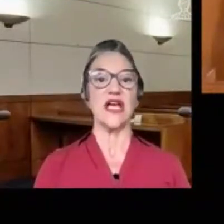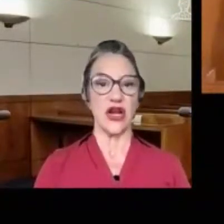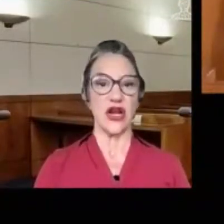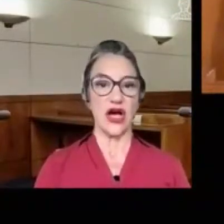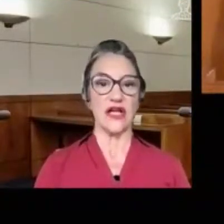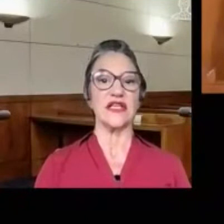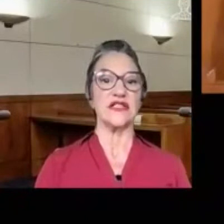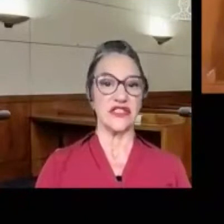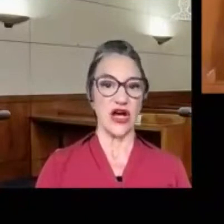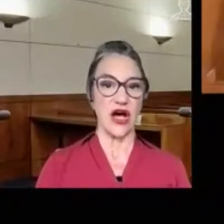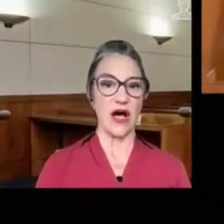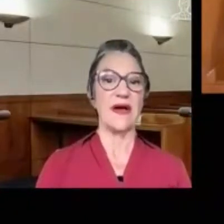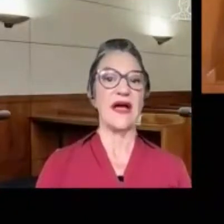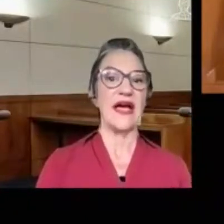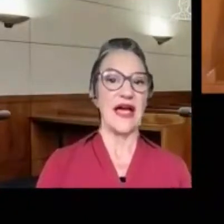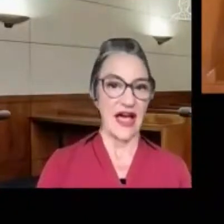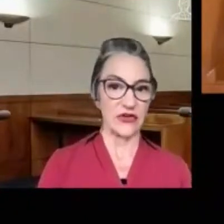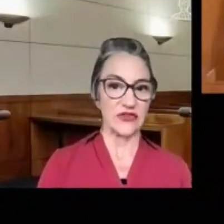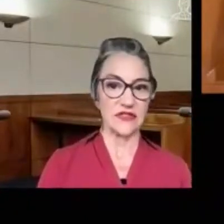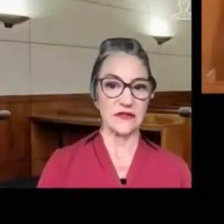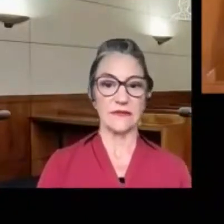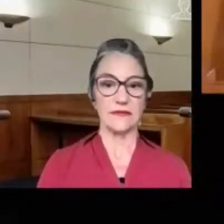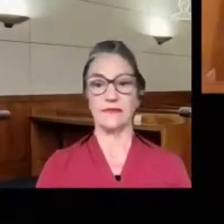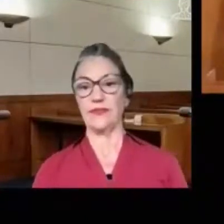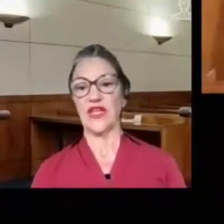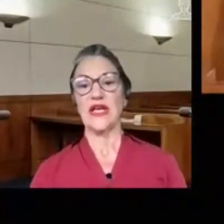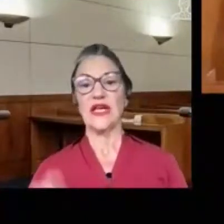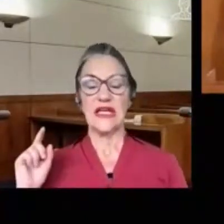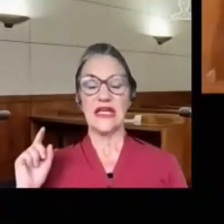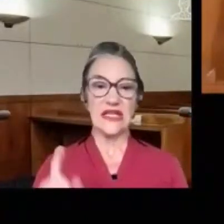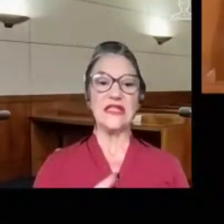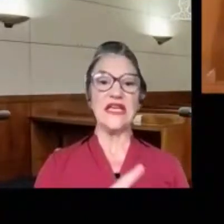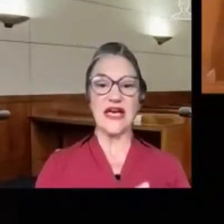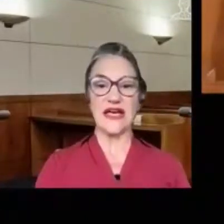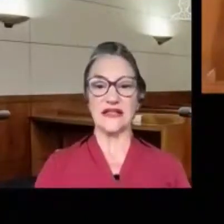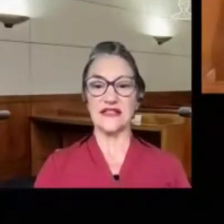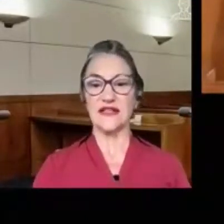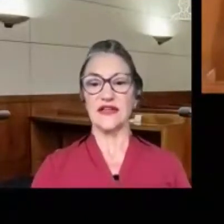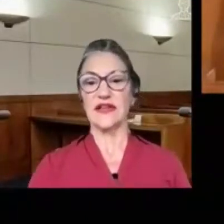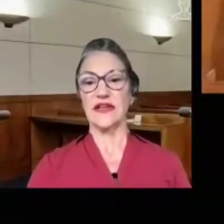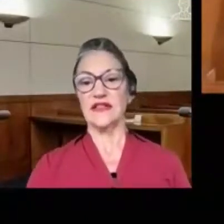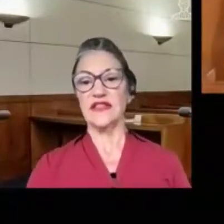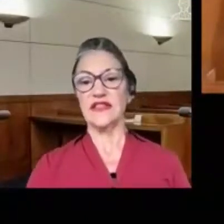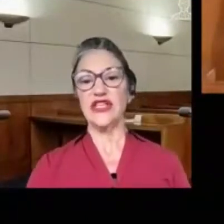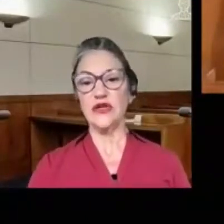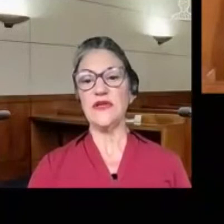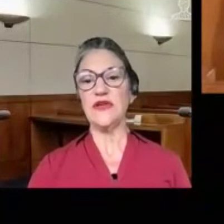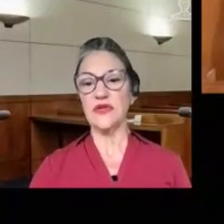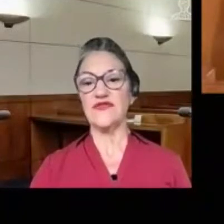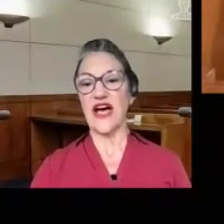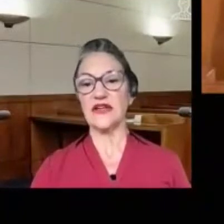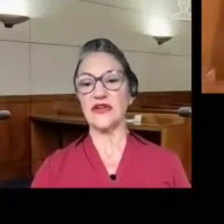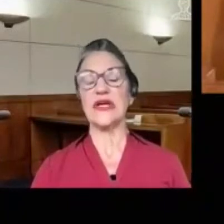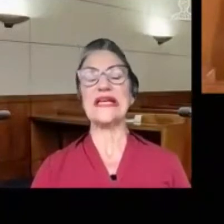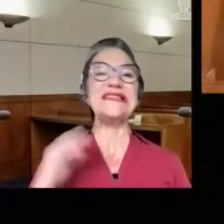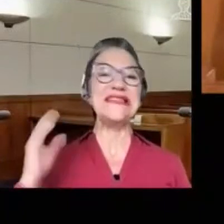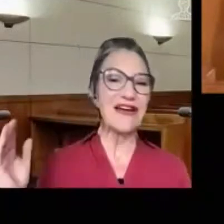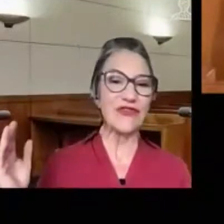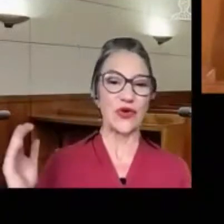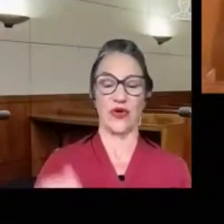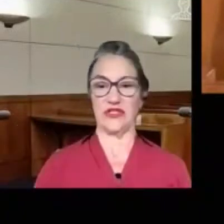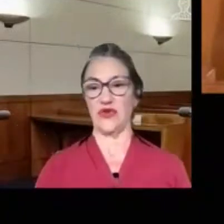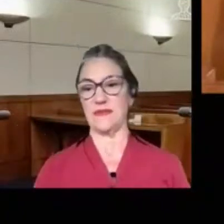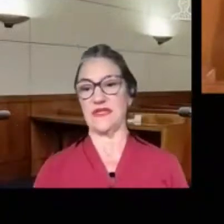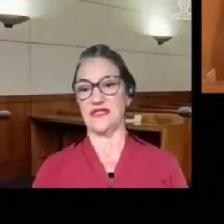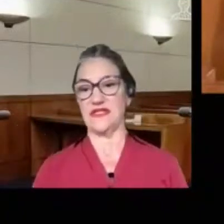does not stop hackers in the end the human risk factor